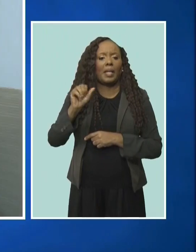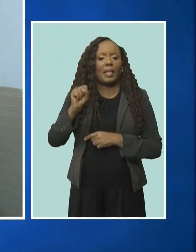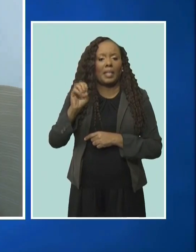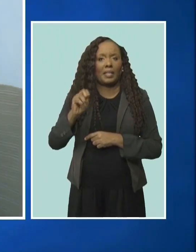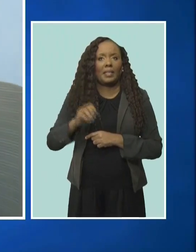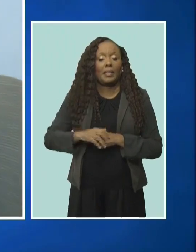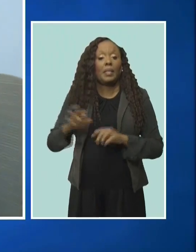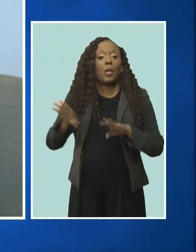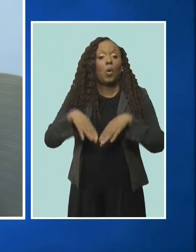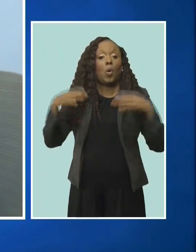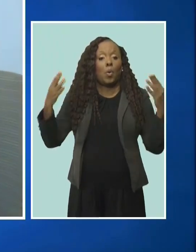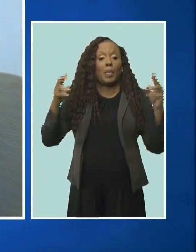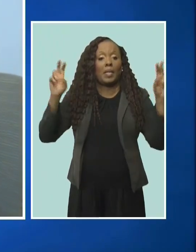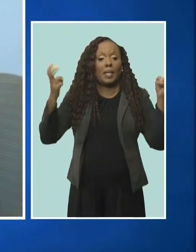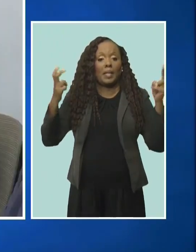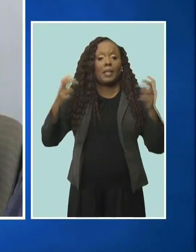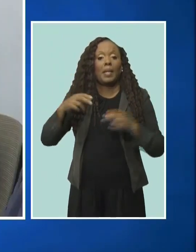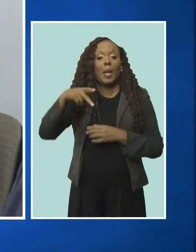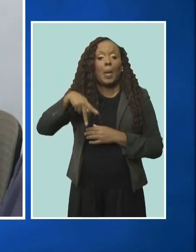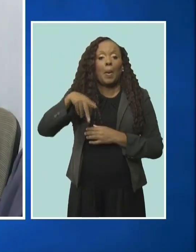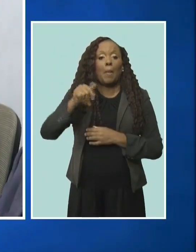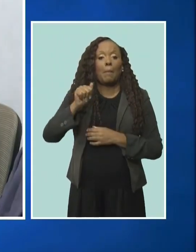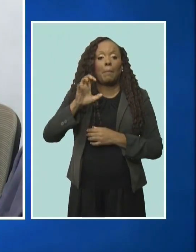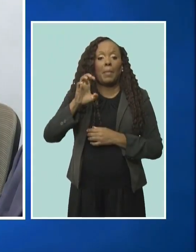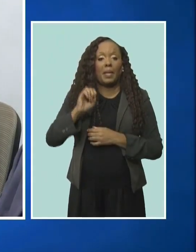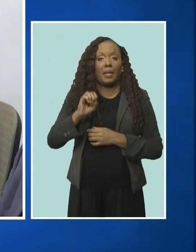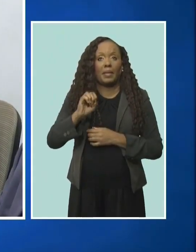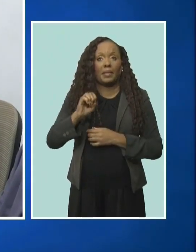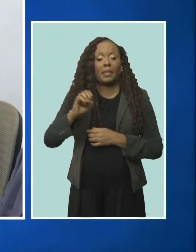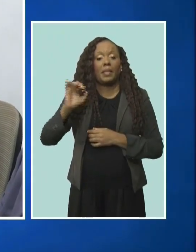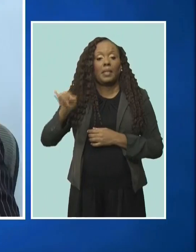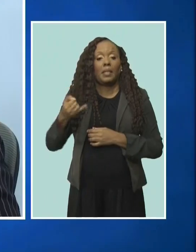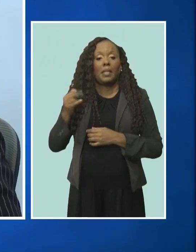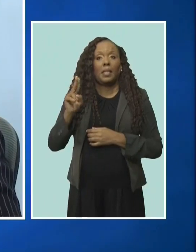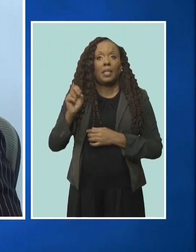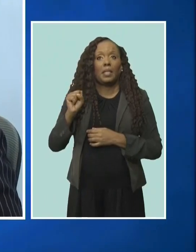PACE Justice Attorneys General Roundtable.